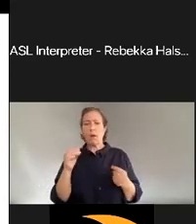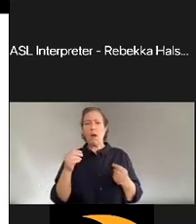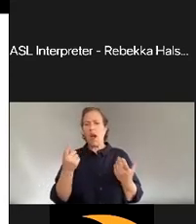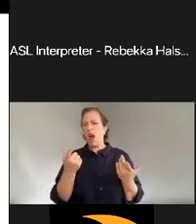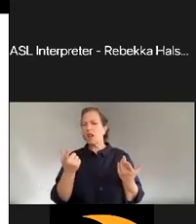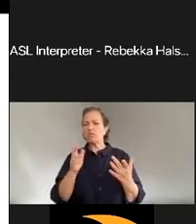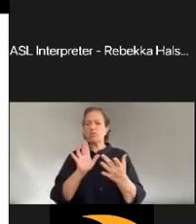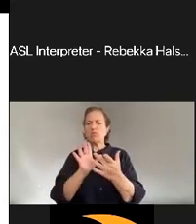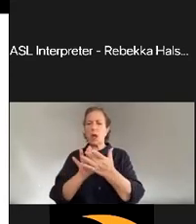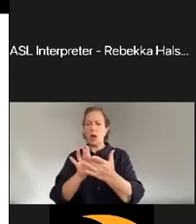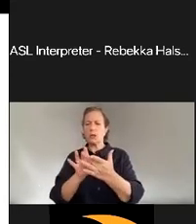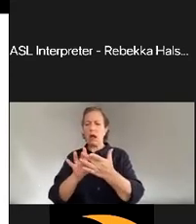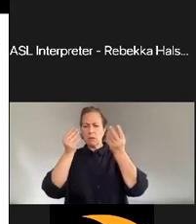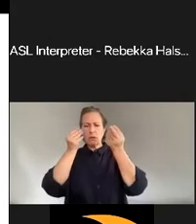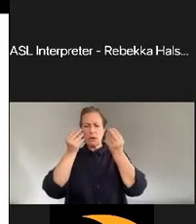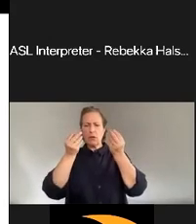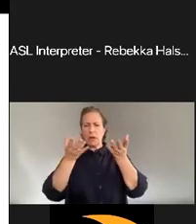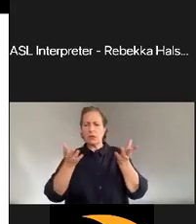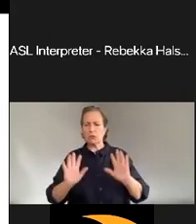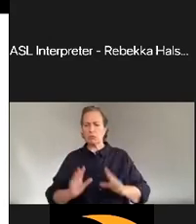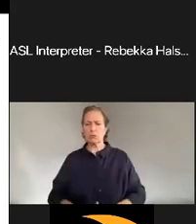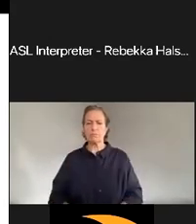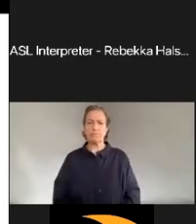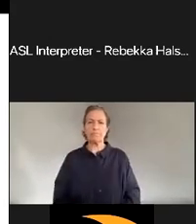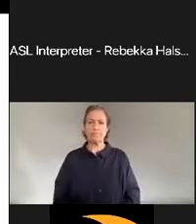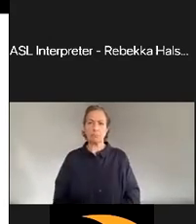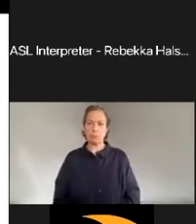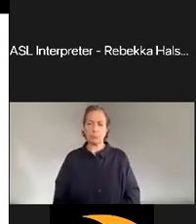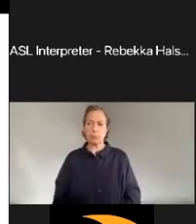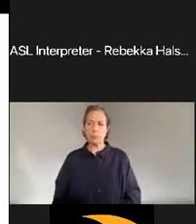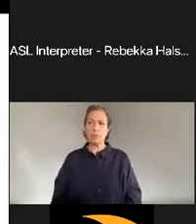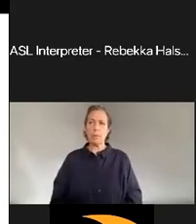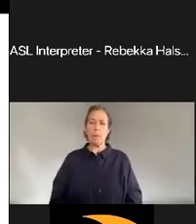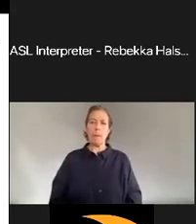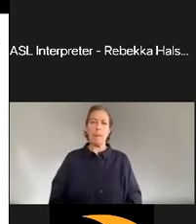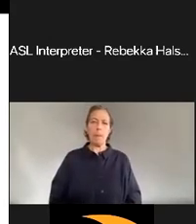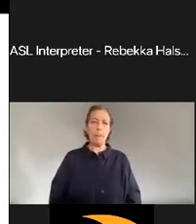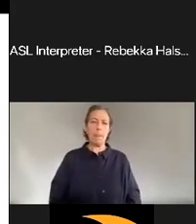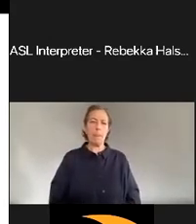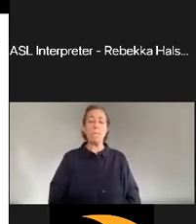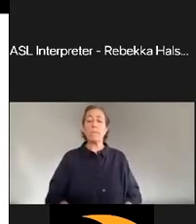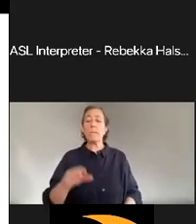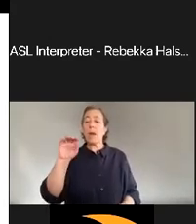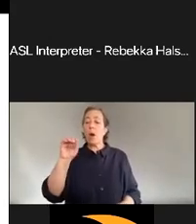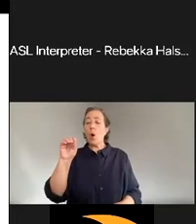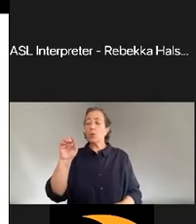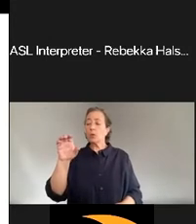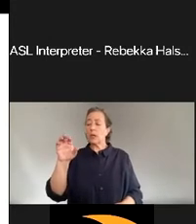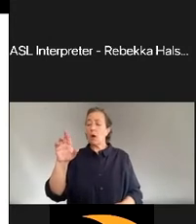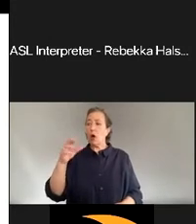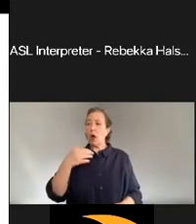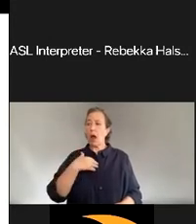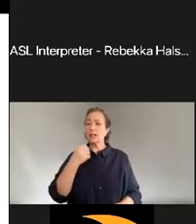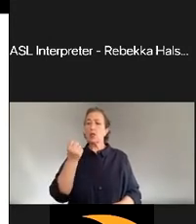that OCR can get in touch with the person filing the complaint. OCR has 12